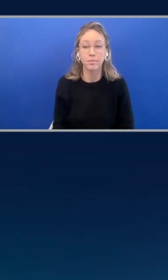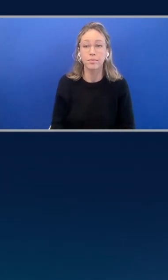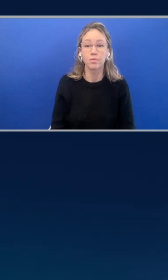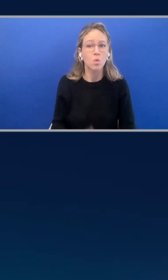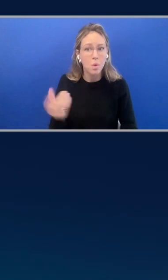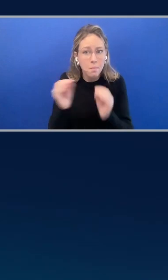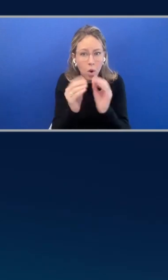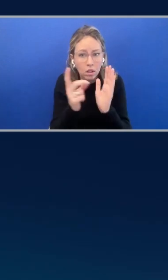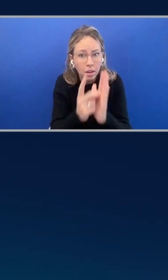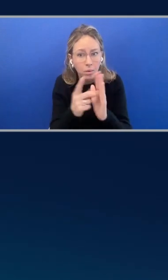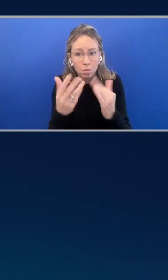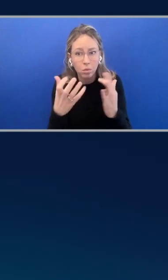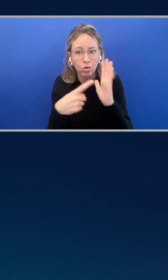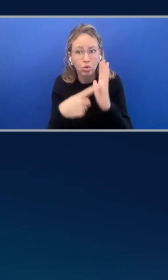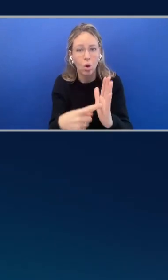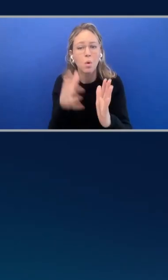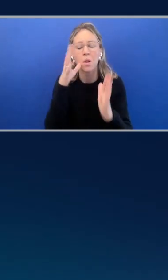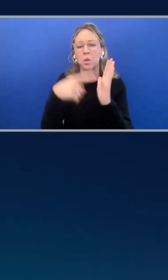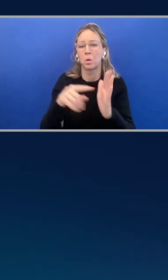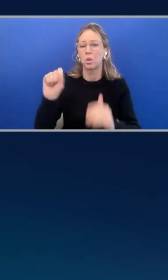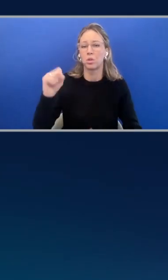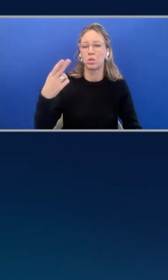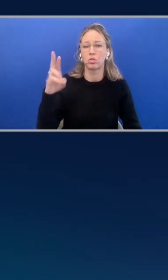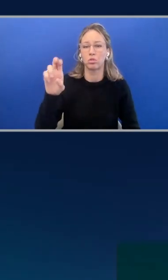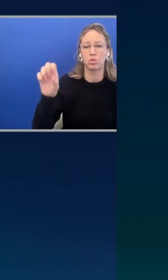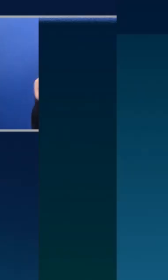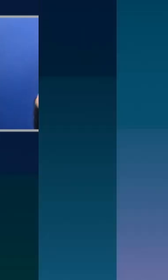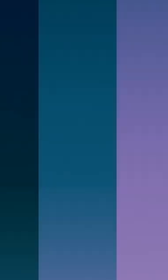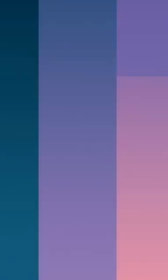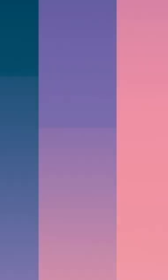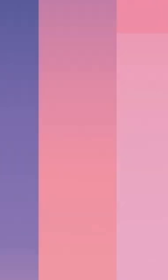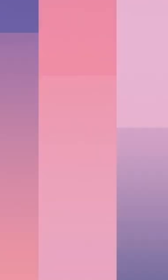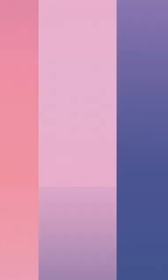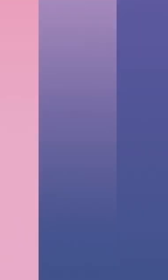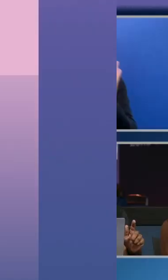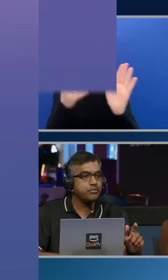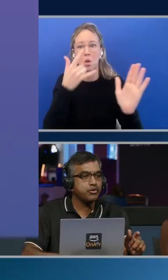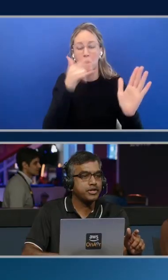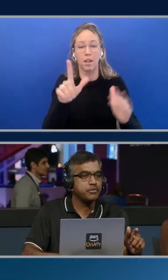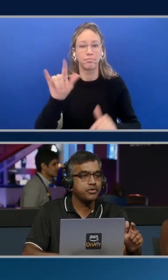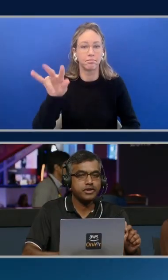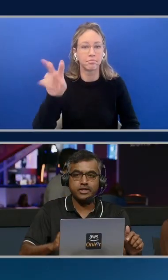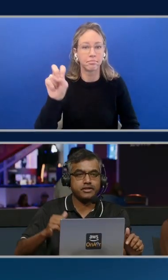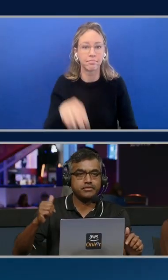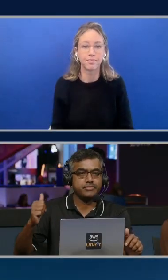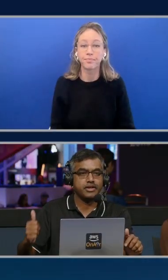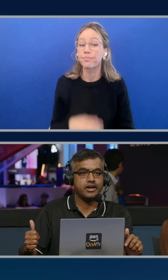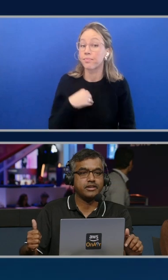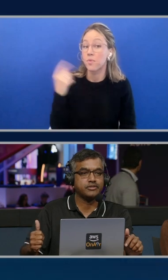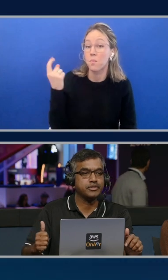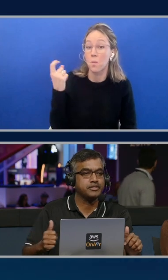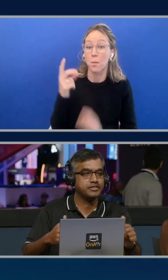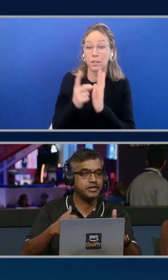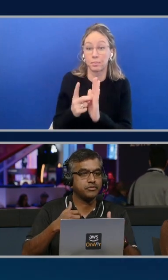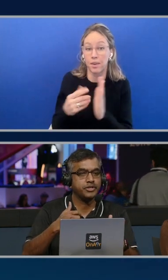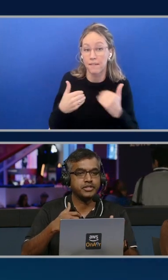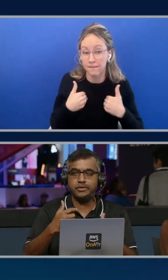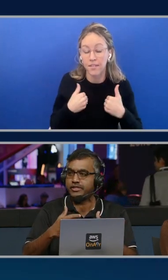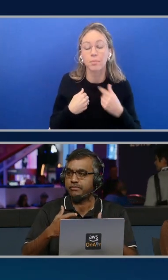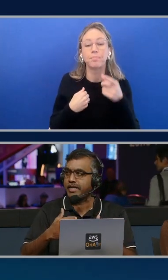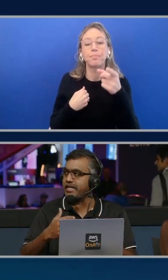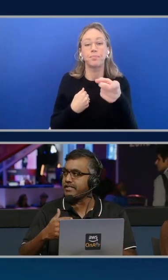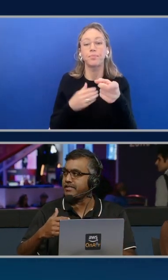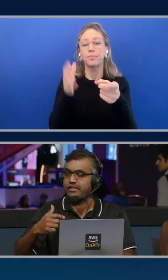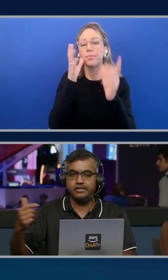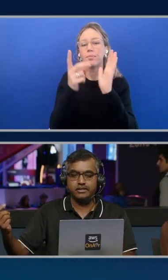to this one? So let's switch to Suresh's screen right now and have a look at this in action. Yeah, we'll have one more demo. Okay, let's do it. So this is going to